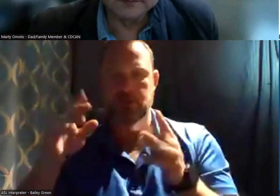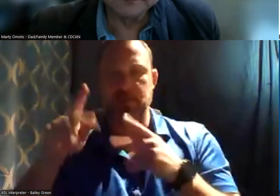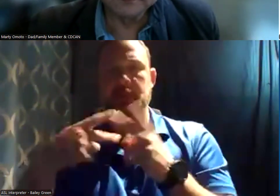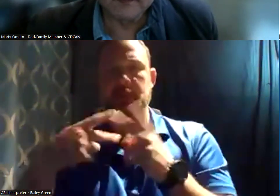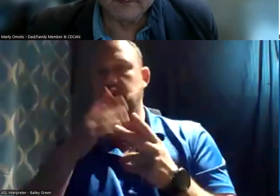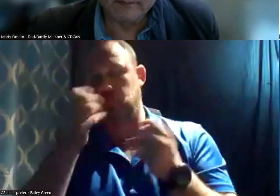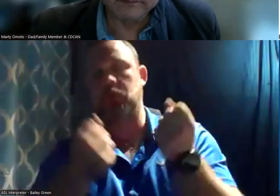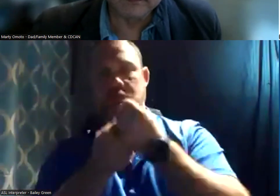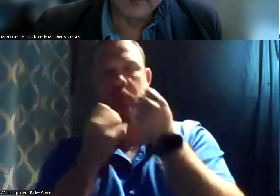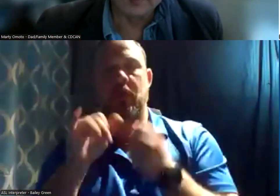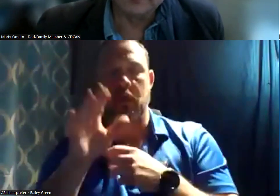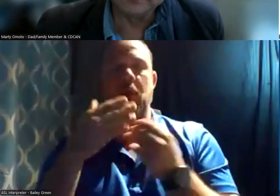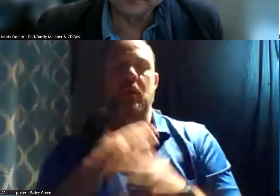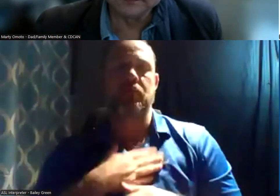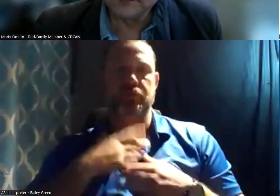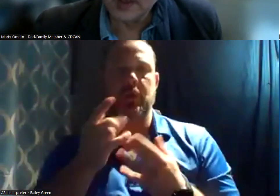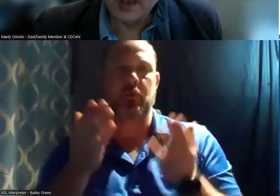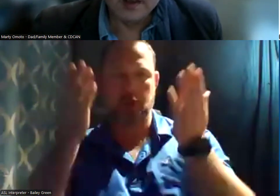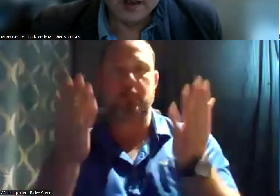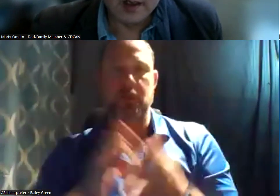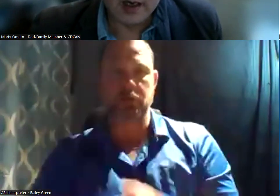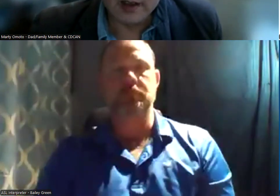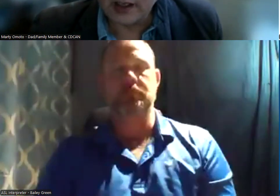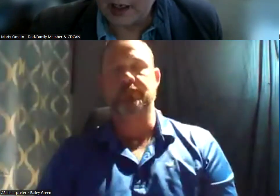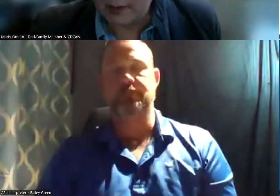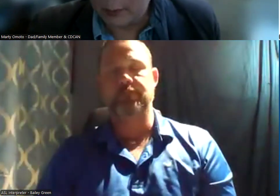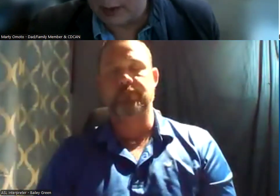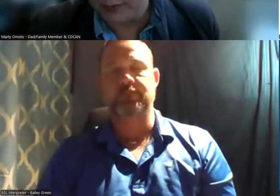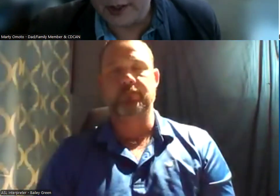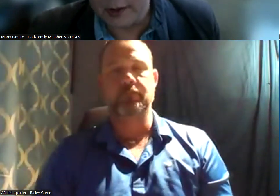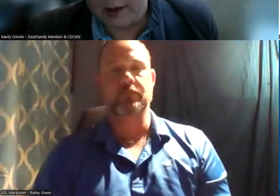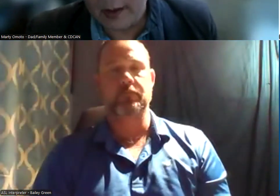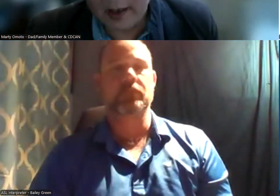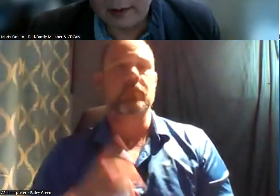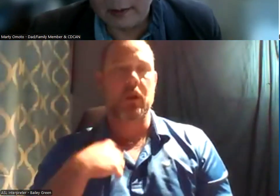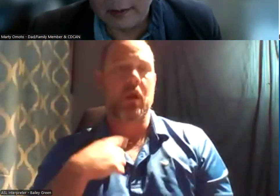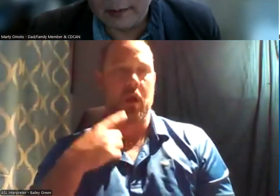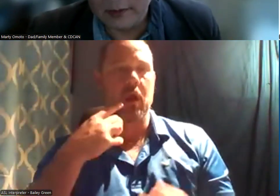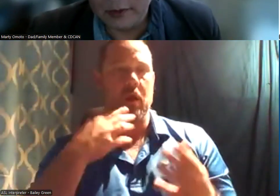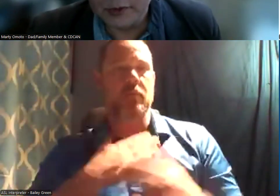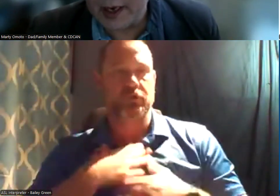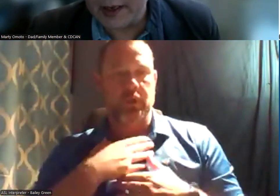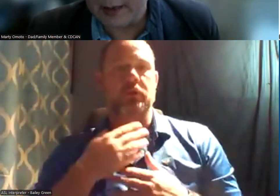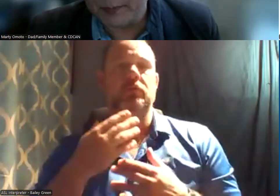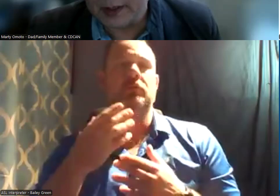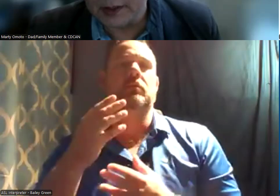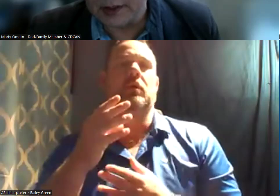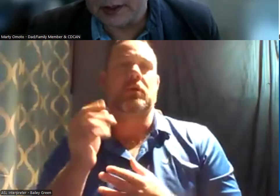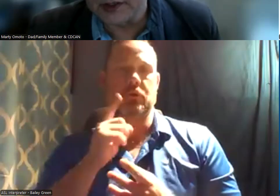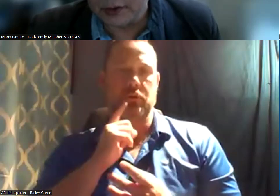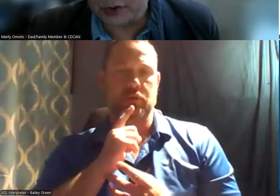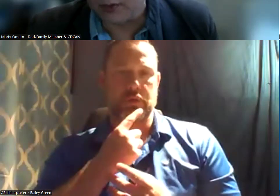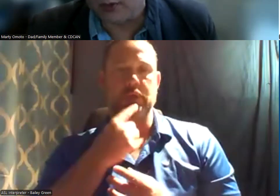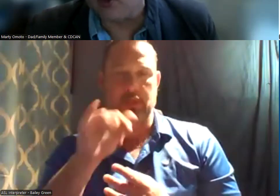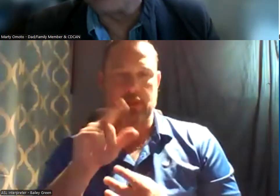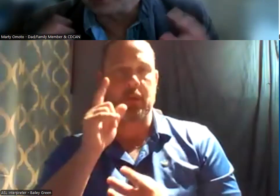that and appreciate the recommendation. I really appreciate, Hagar, that you saying that because it